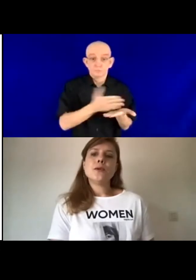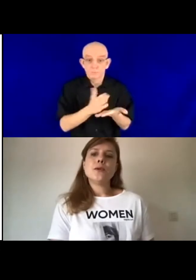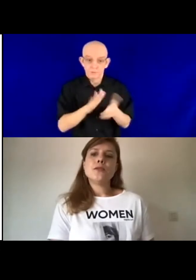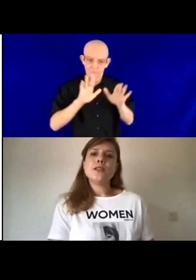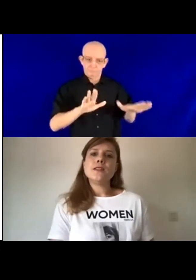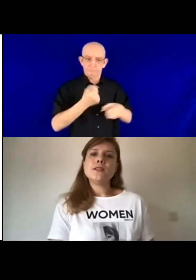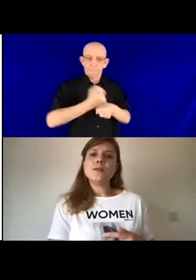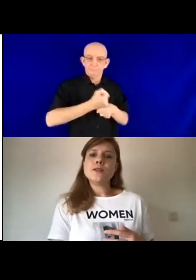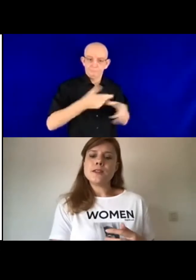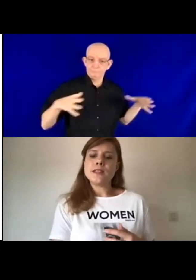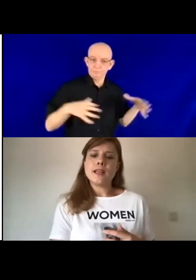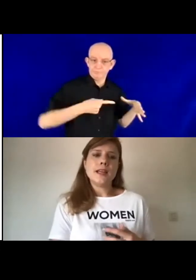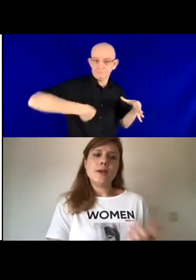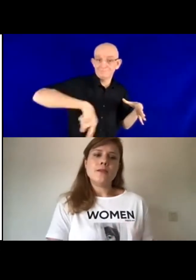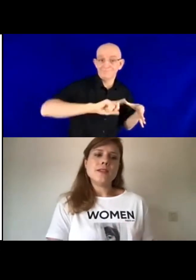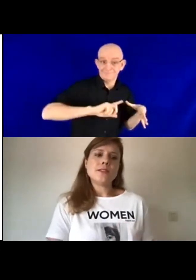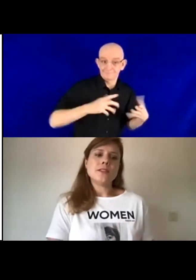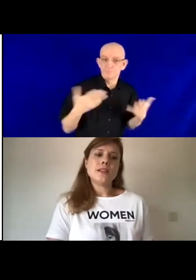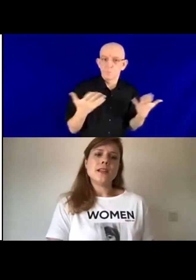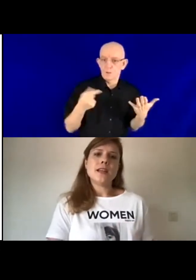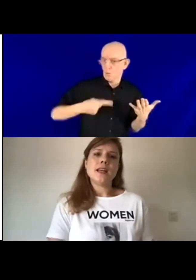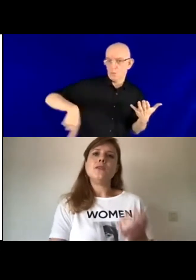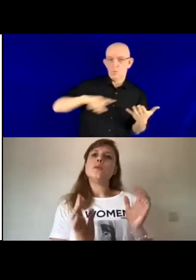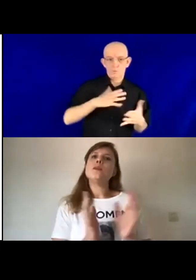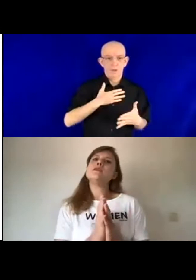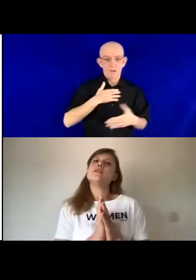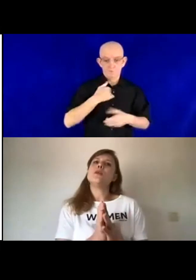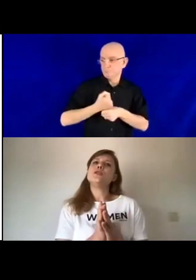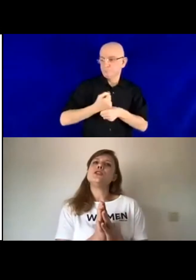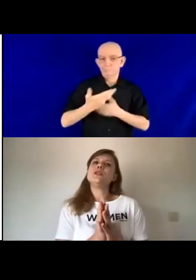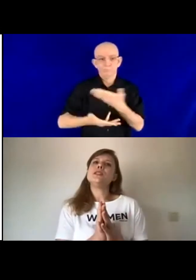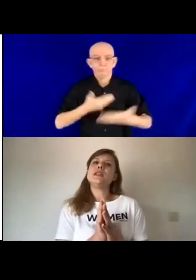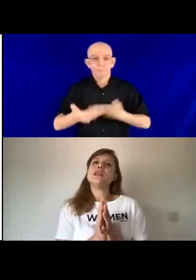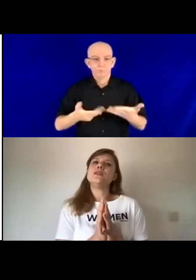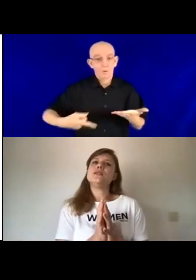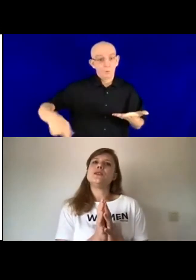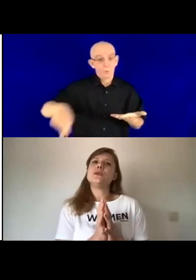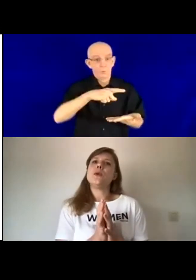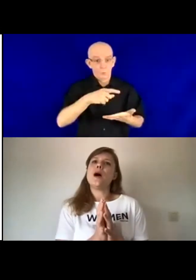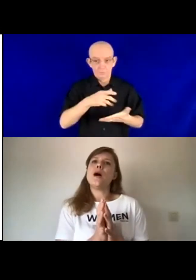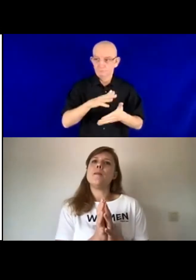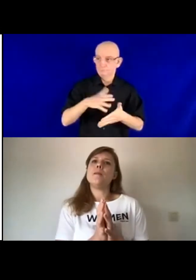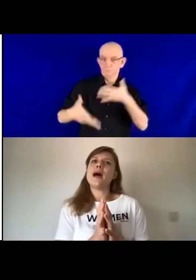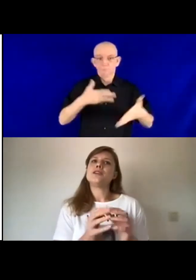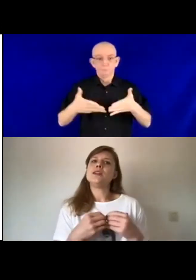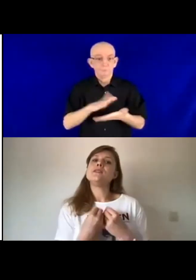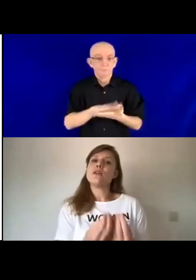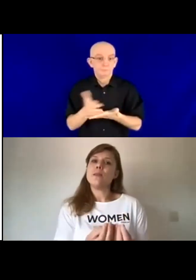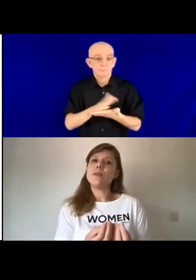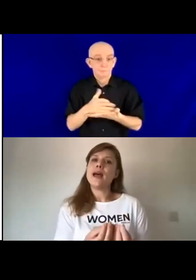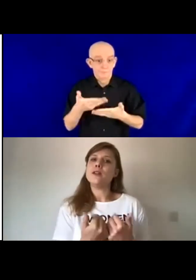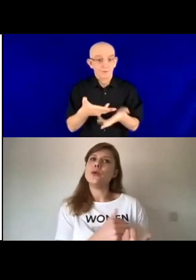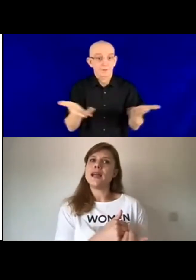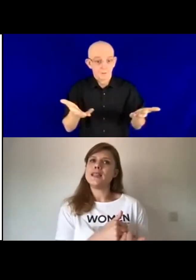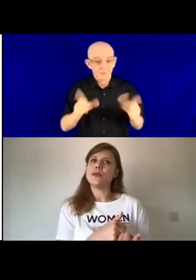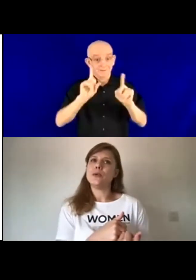So for the interpreters in my research, it was an opportunity to actually stop